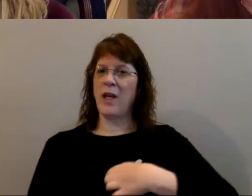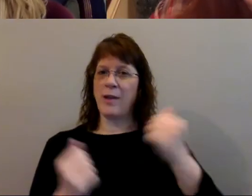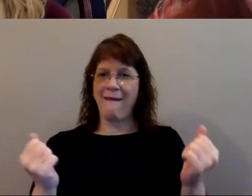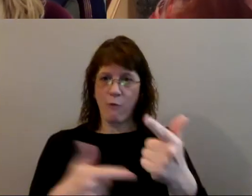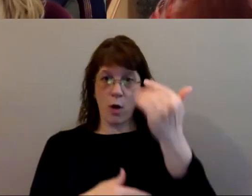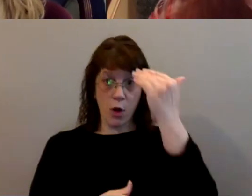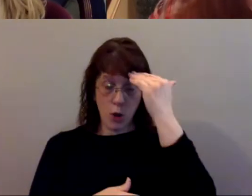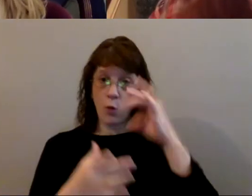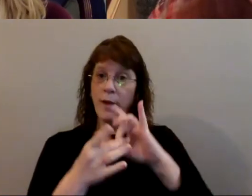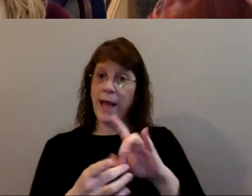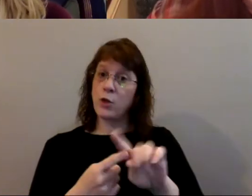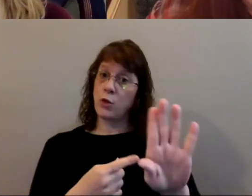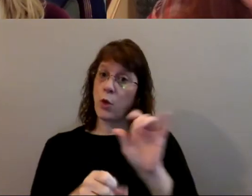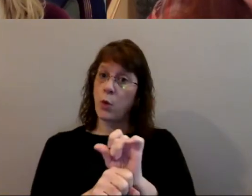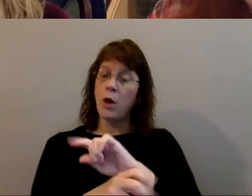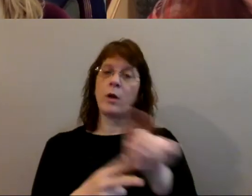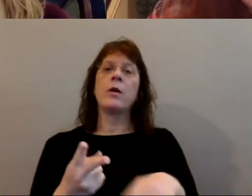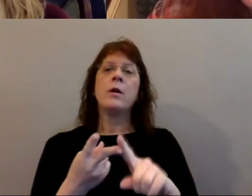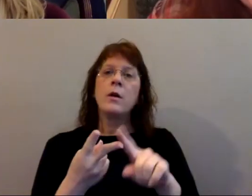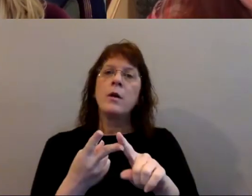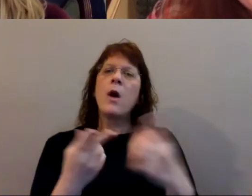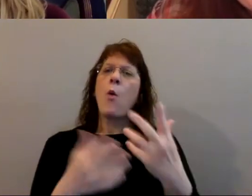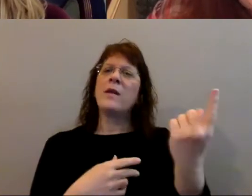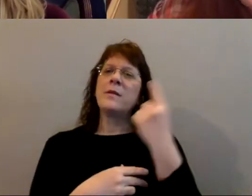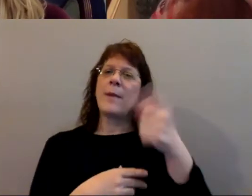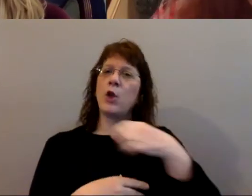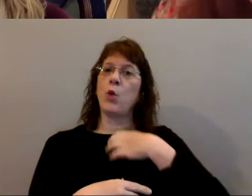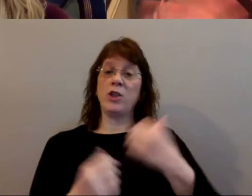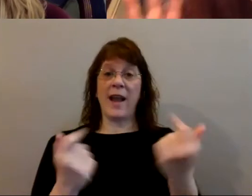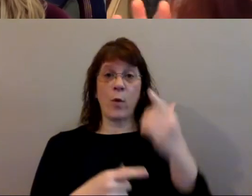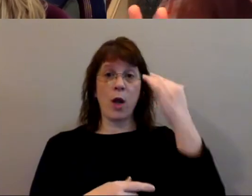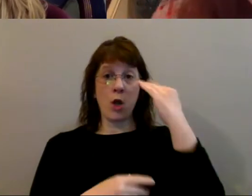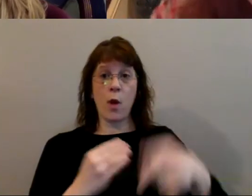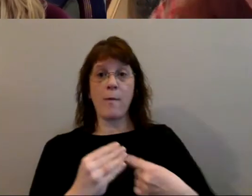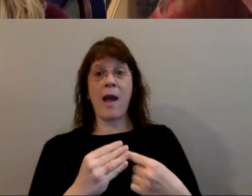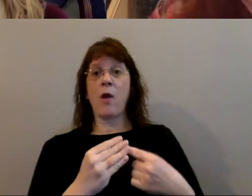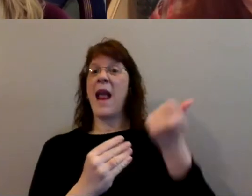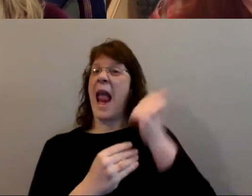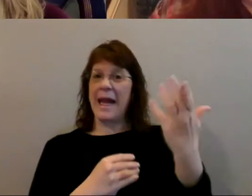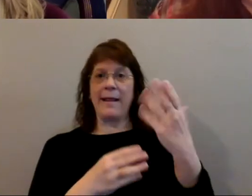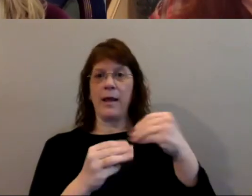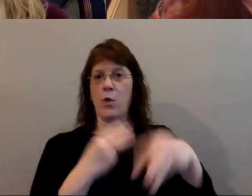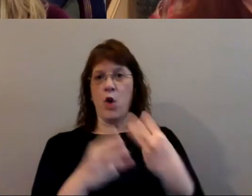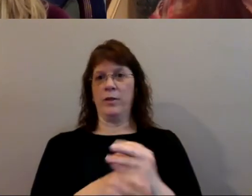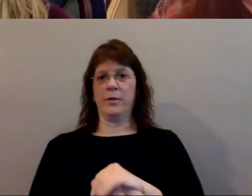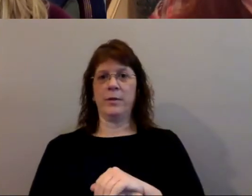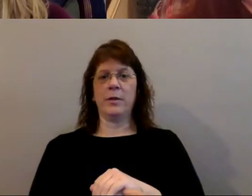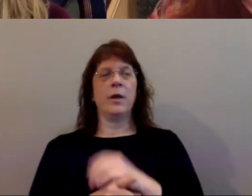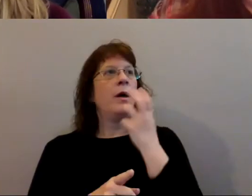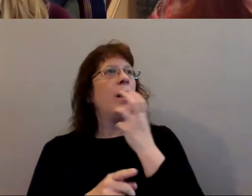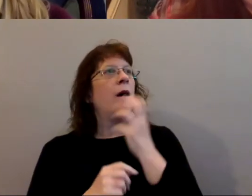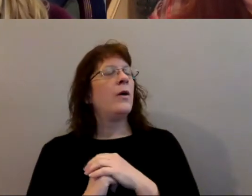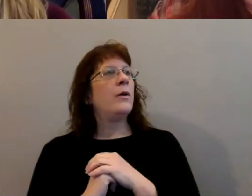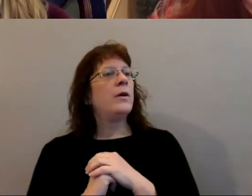knew related to your work? And then what is something that you wish everybody knew about literally anything in the world? Oh,